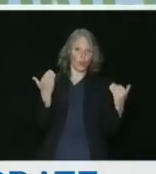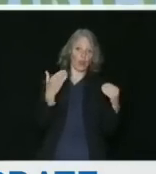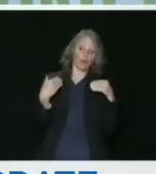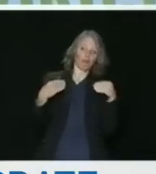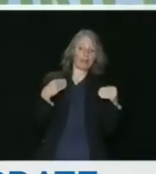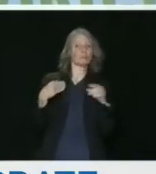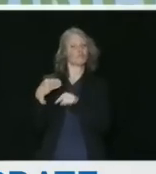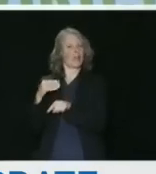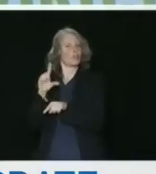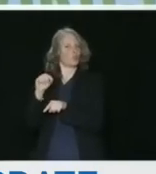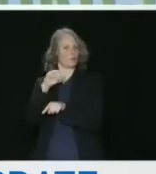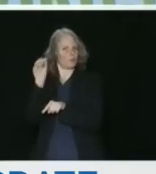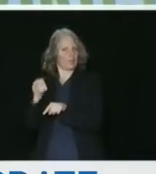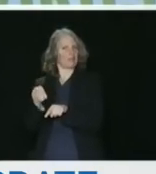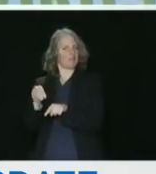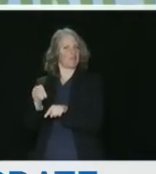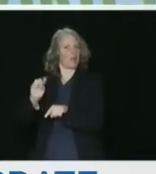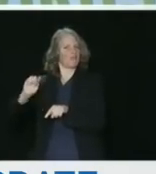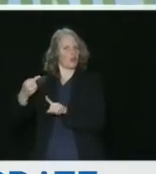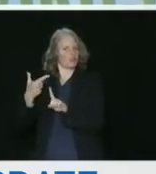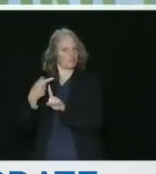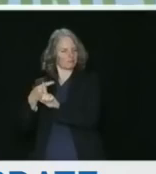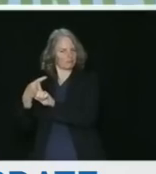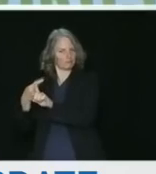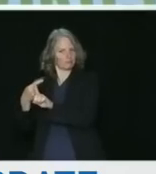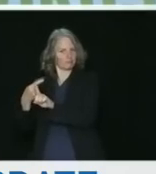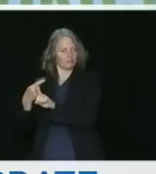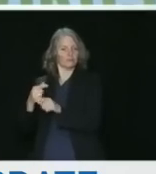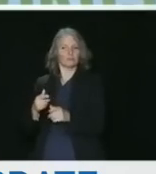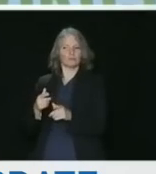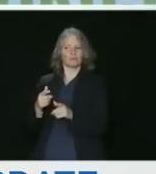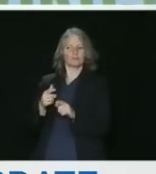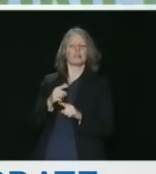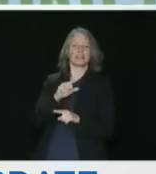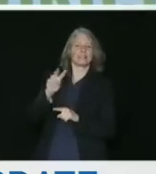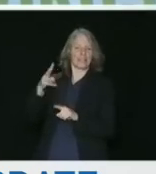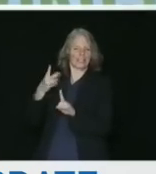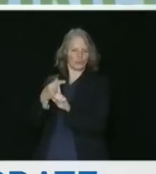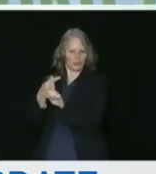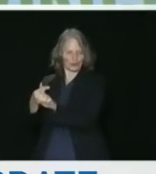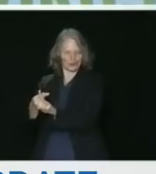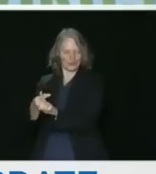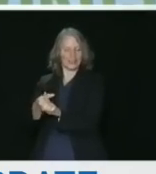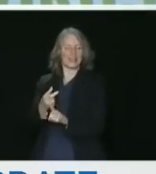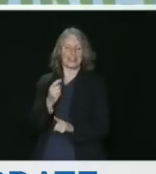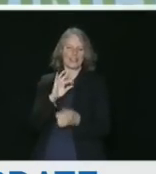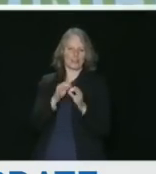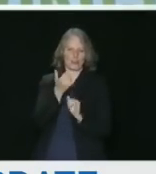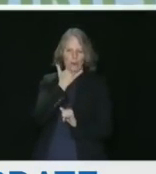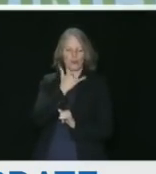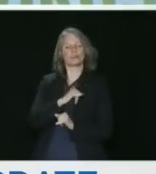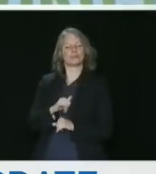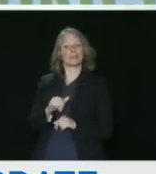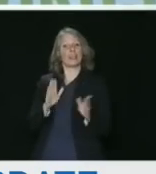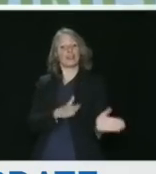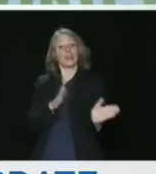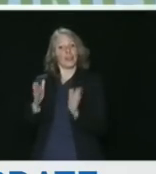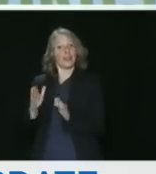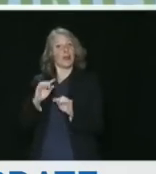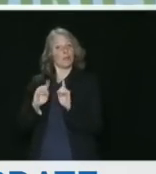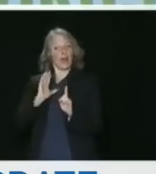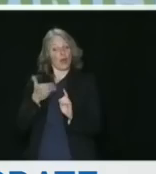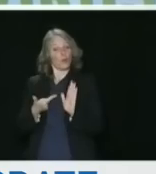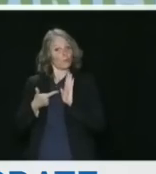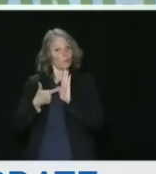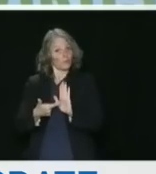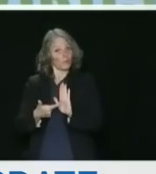stress is that it's the data on the epi curve and the epidemiology that is going to drive a local jurisdiction to lift public health